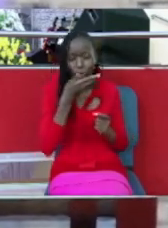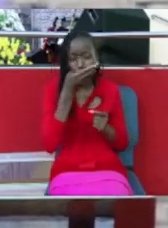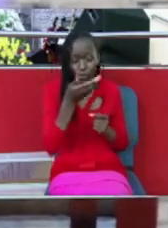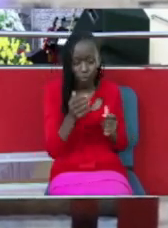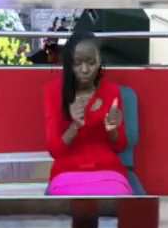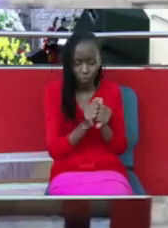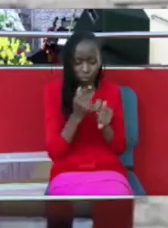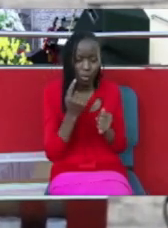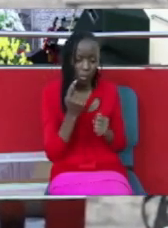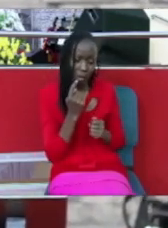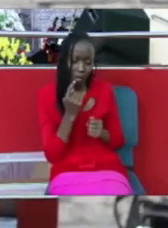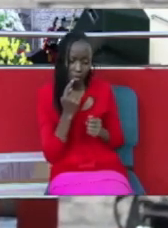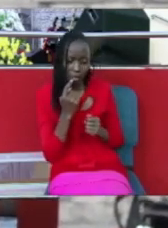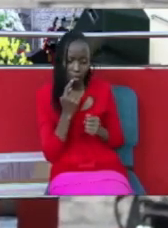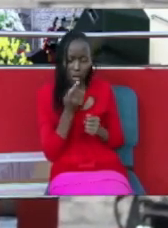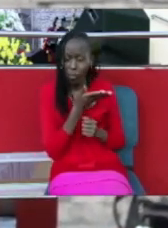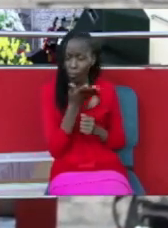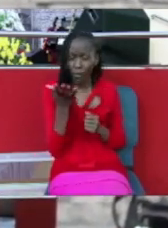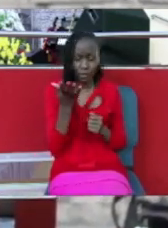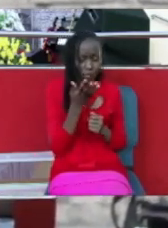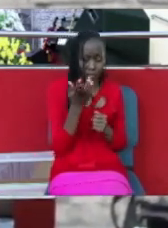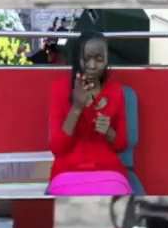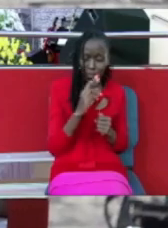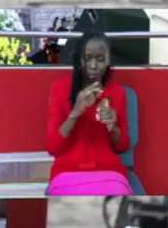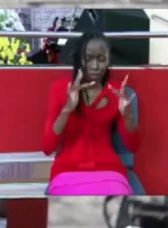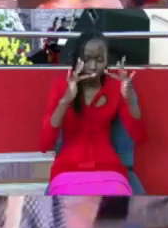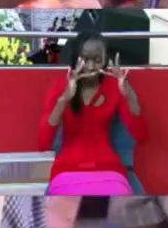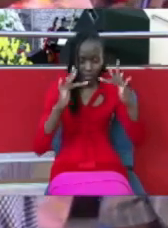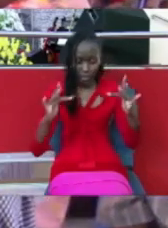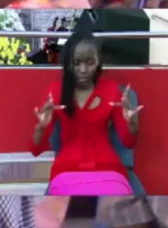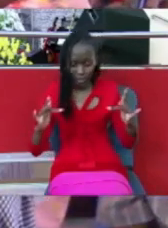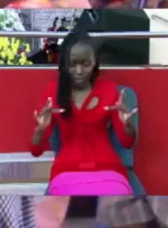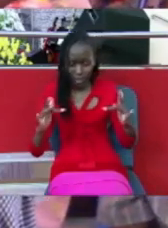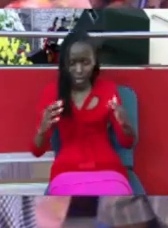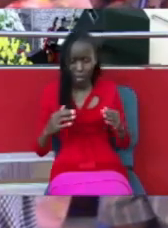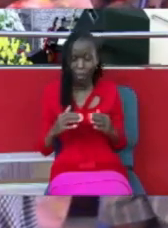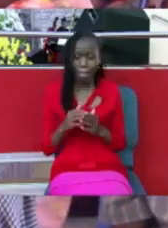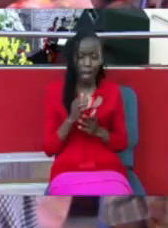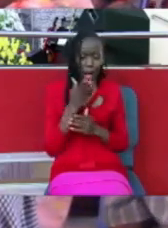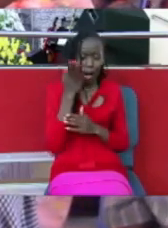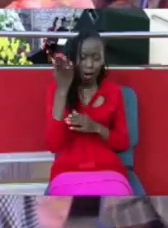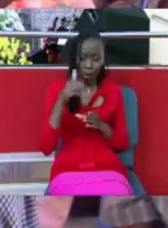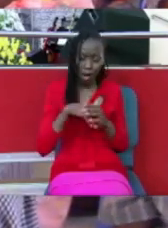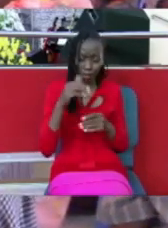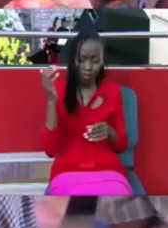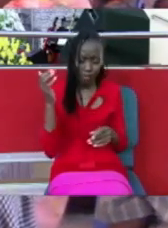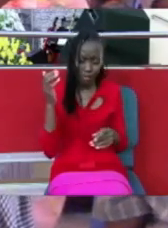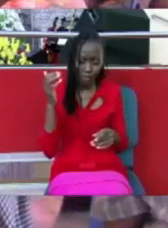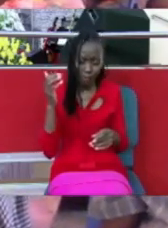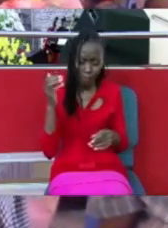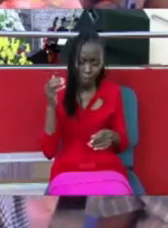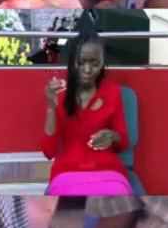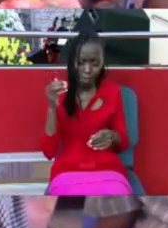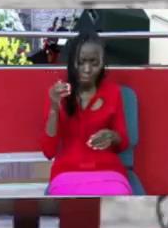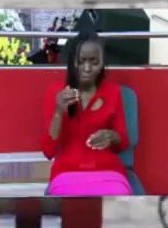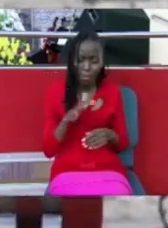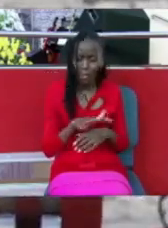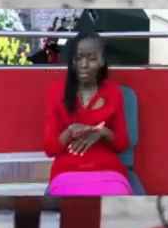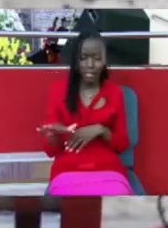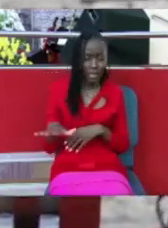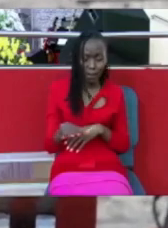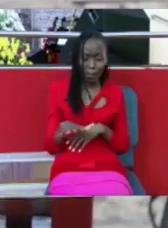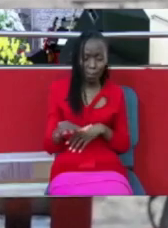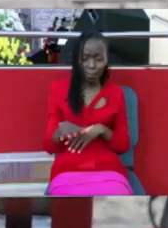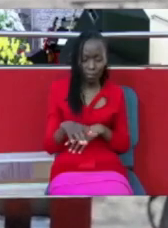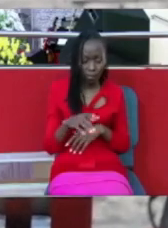pale? Wherever you are. Popote ulipo. At the tent. Uwe kwenye hema. At the balcony. Uwe katika at the overflow. Sehemu ya juu. Uwe katika down here. Sehemu za